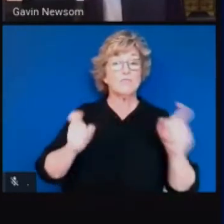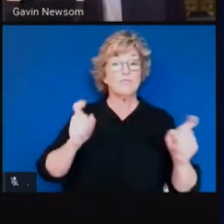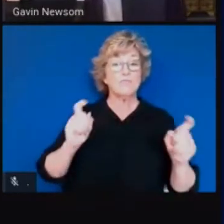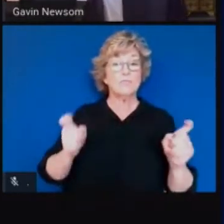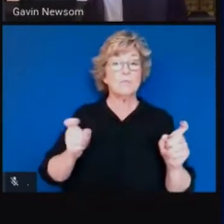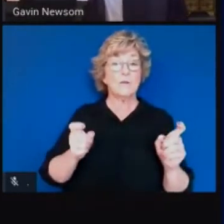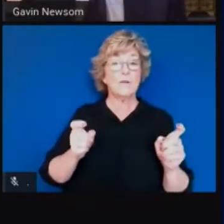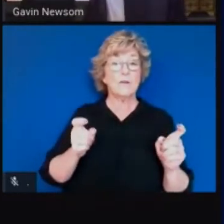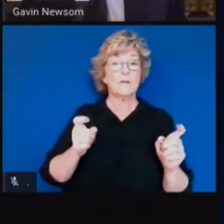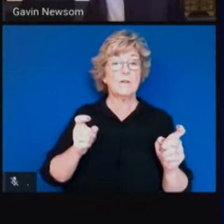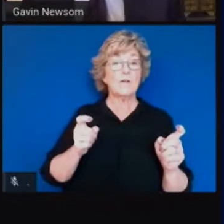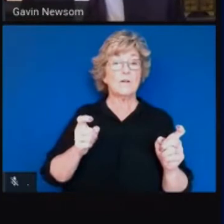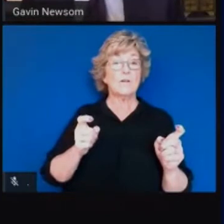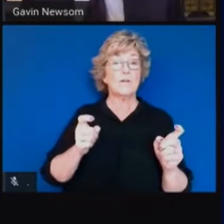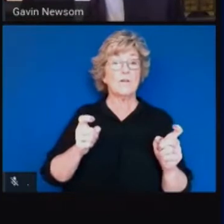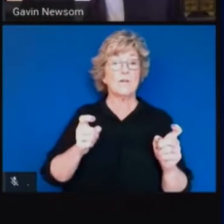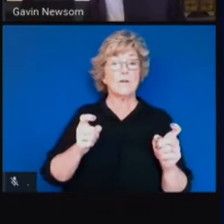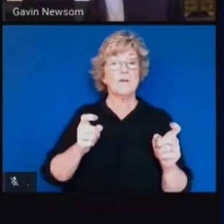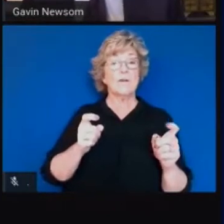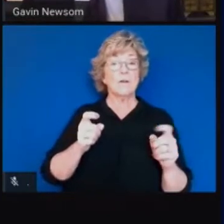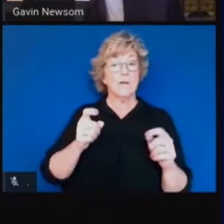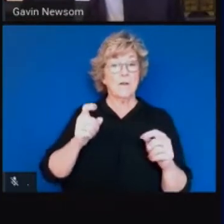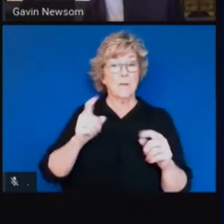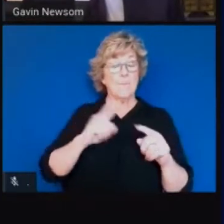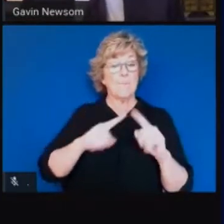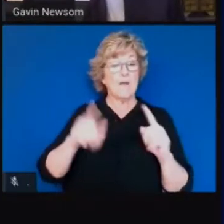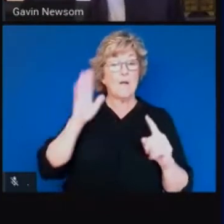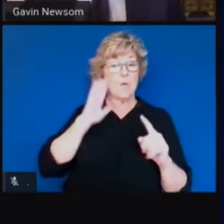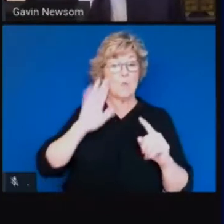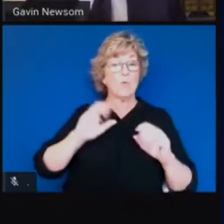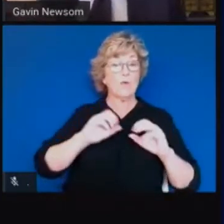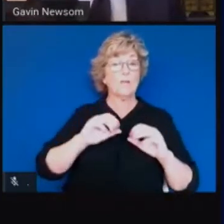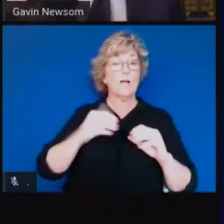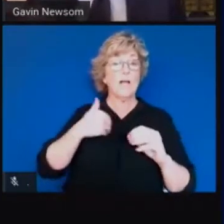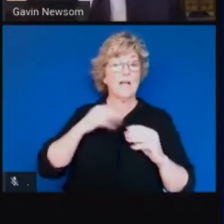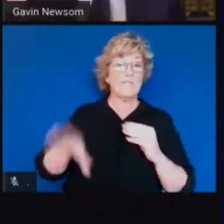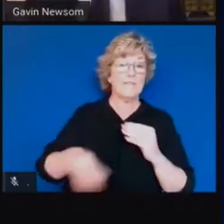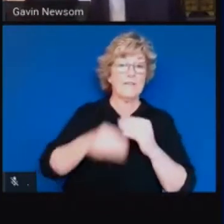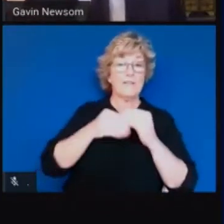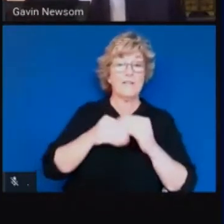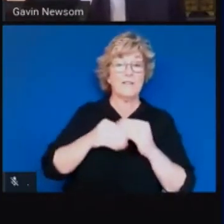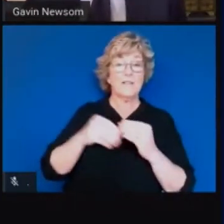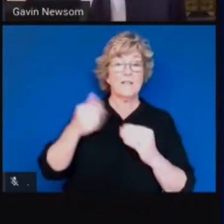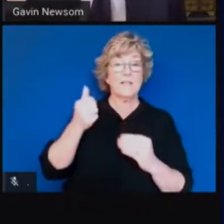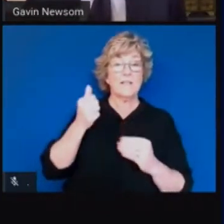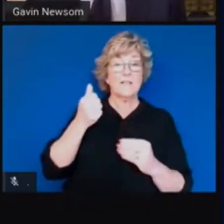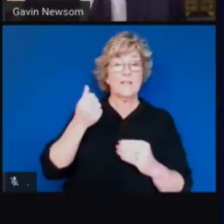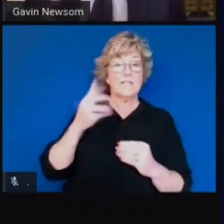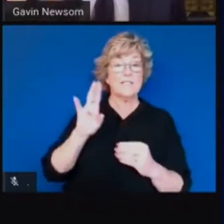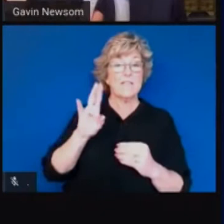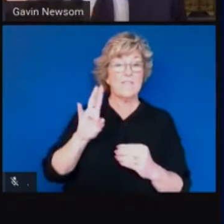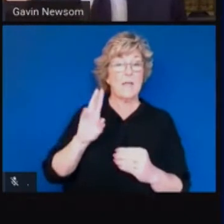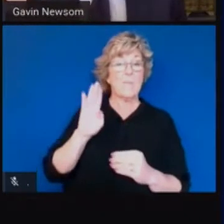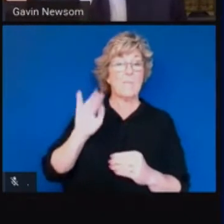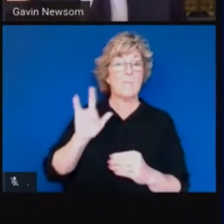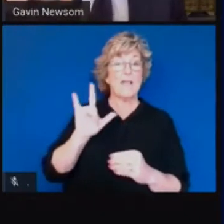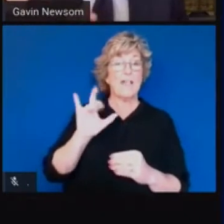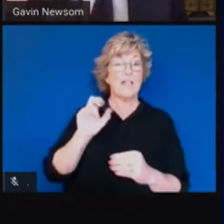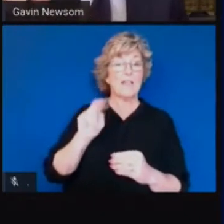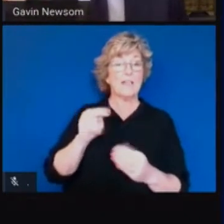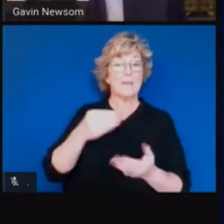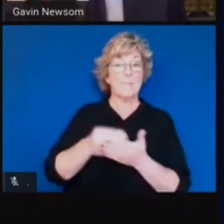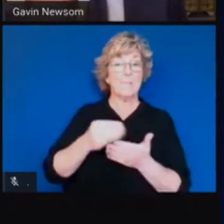We anticipate an additional $17 billion to be infused into the state. We got some good language on CARES Act